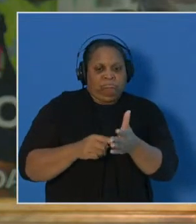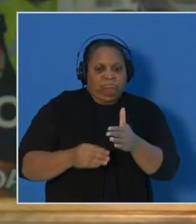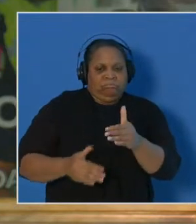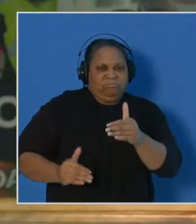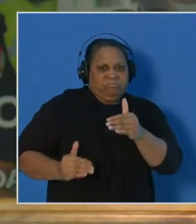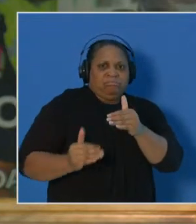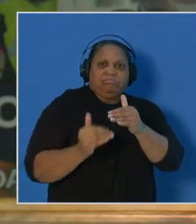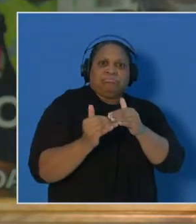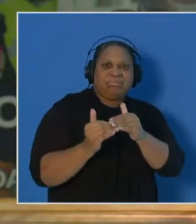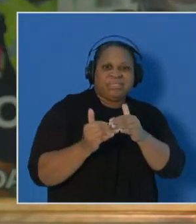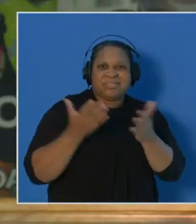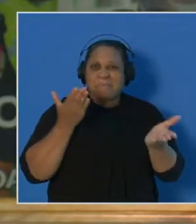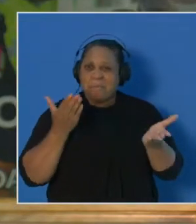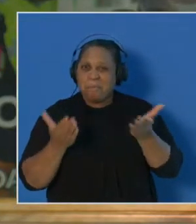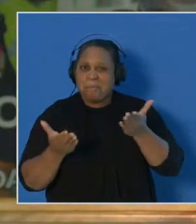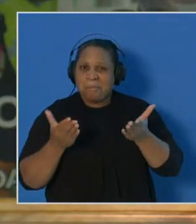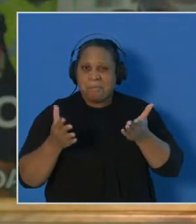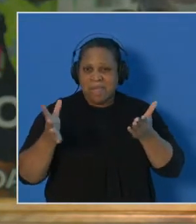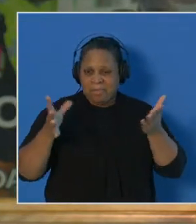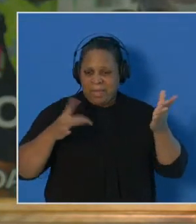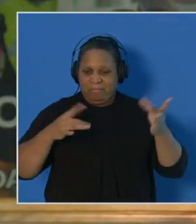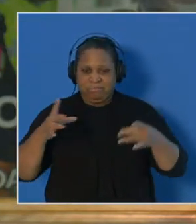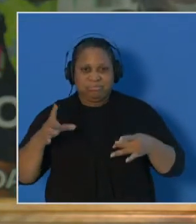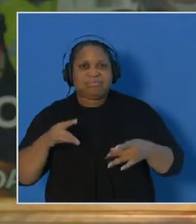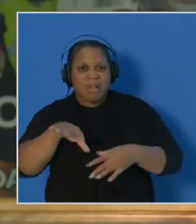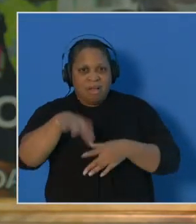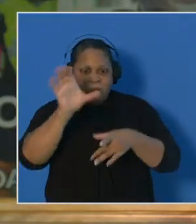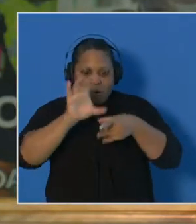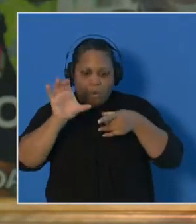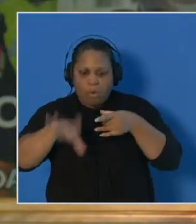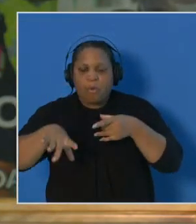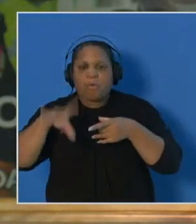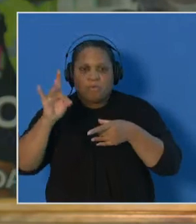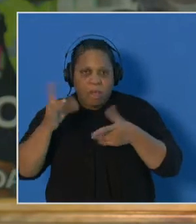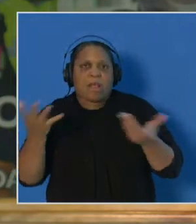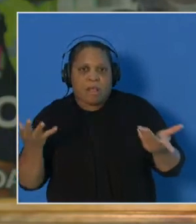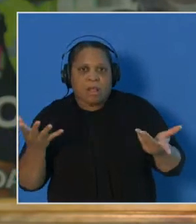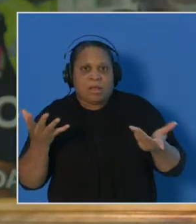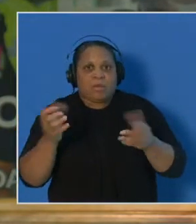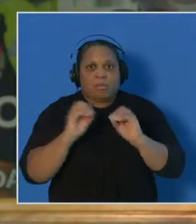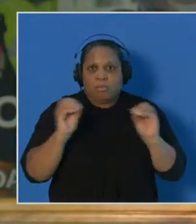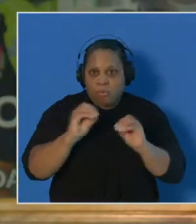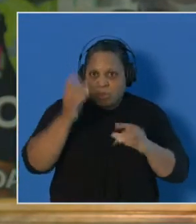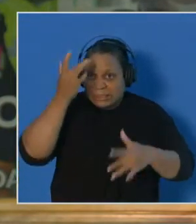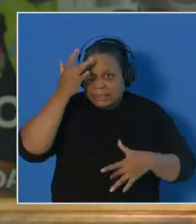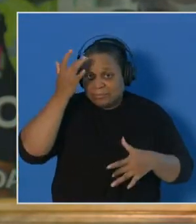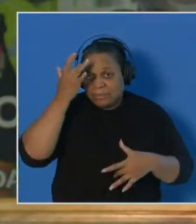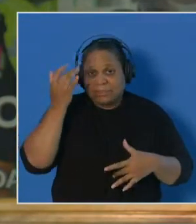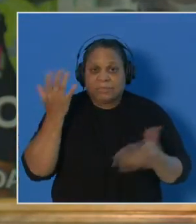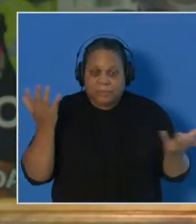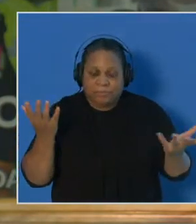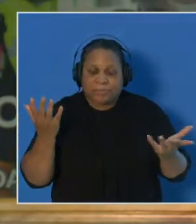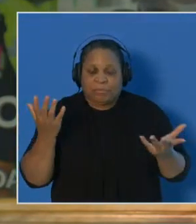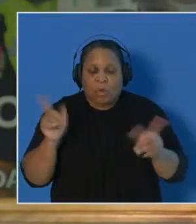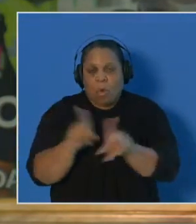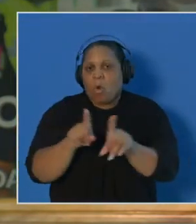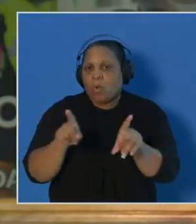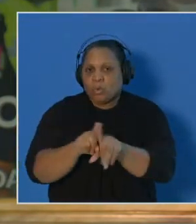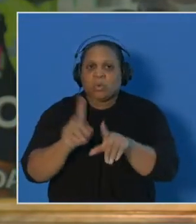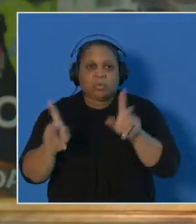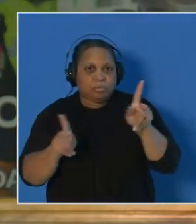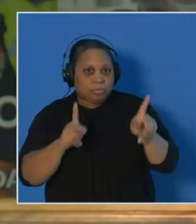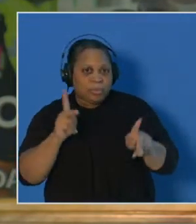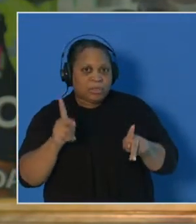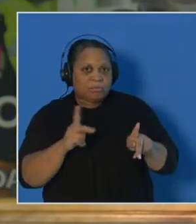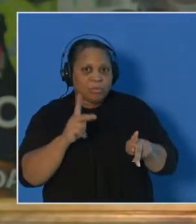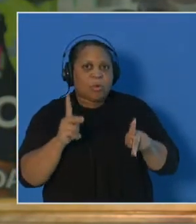the likelihood of the virus being detected if you carry it without any symptoms. Likewise, all persons who,